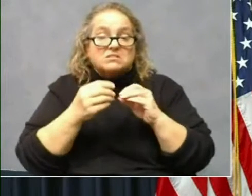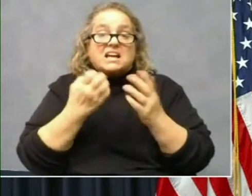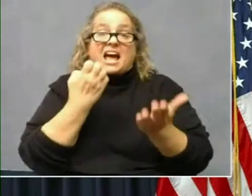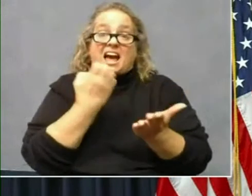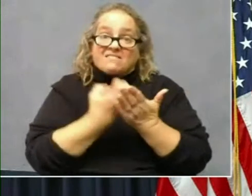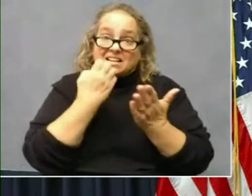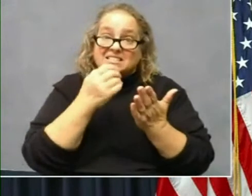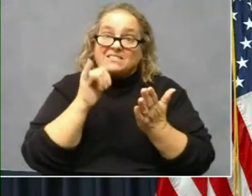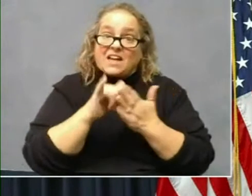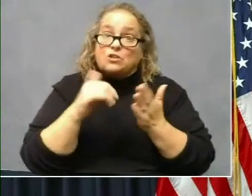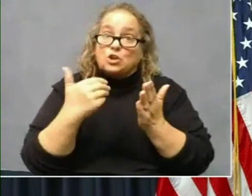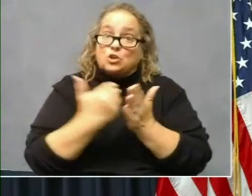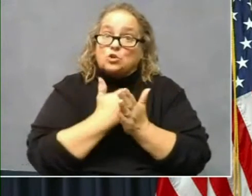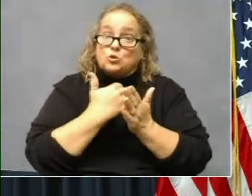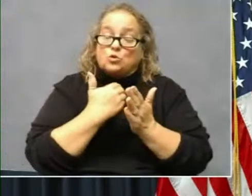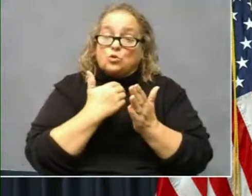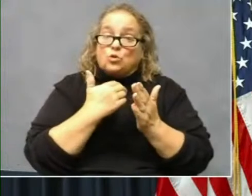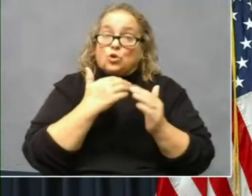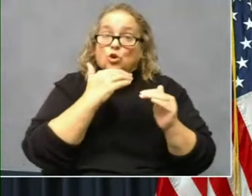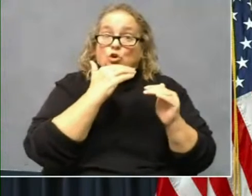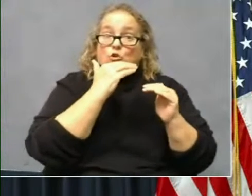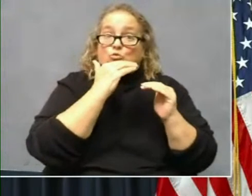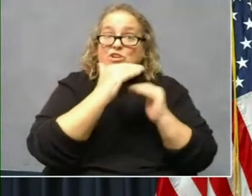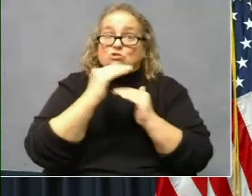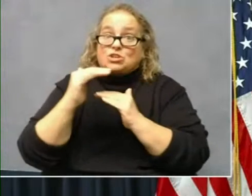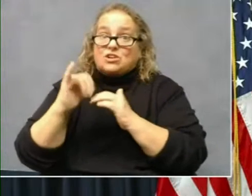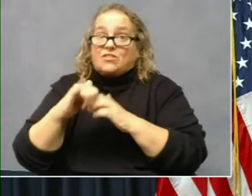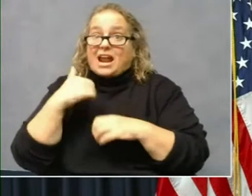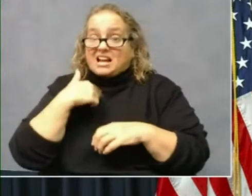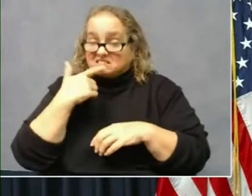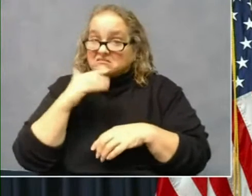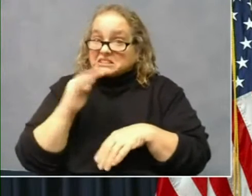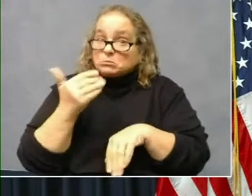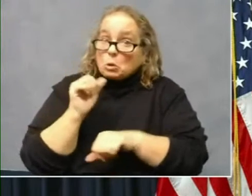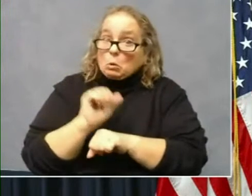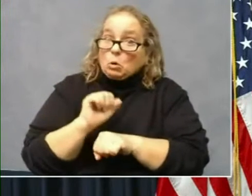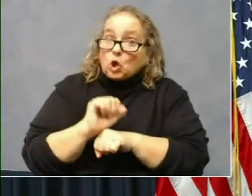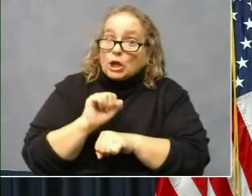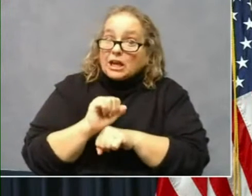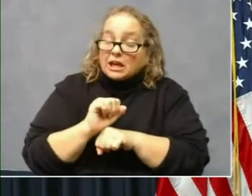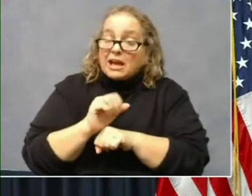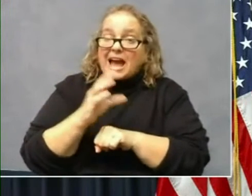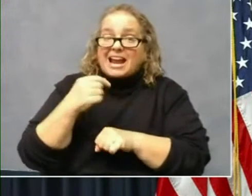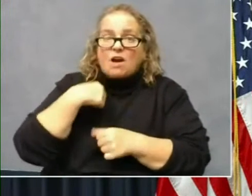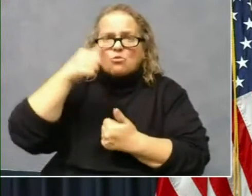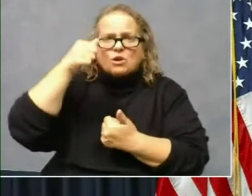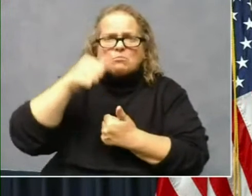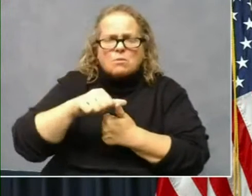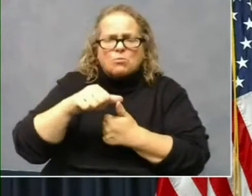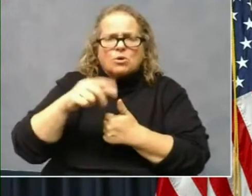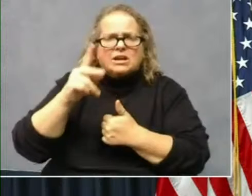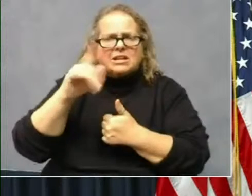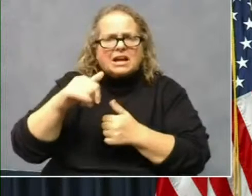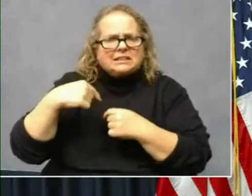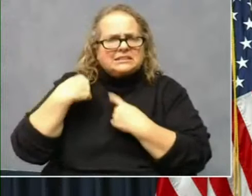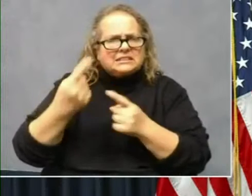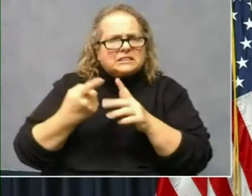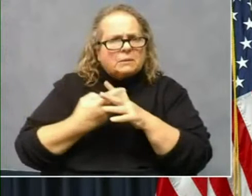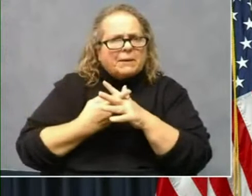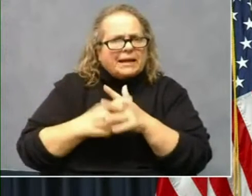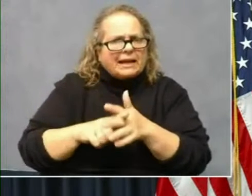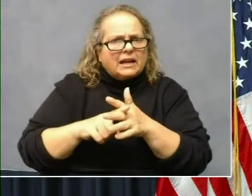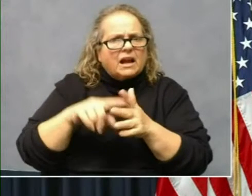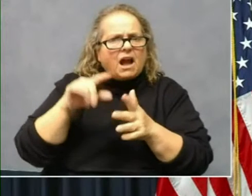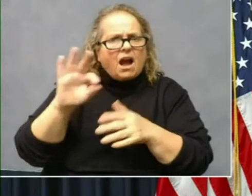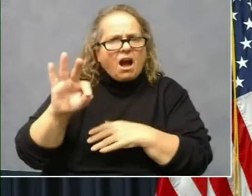And also, I believe, if I'm remembering correctly, Kentucky, since the beginning of the pandemic, has seen multiple plateaus, but